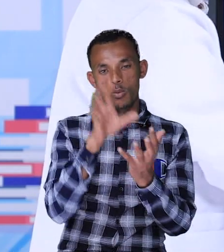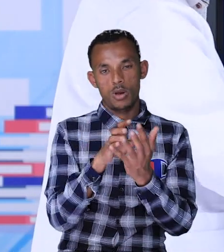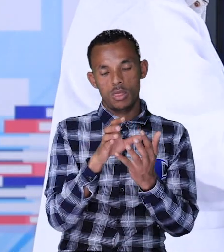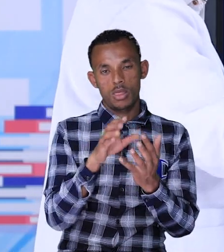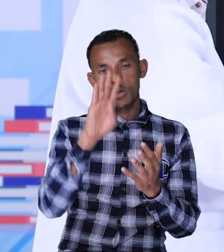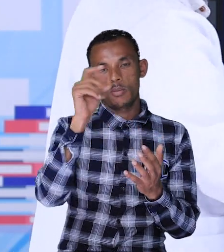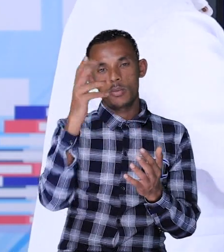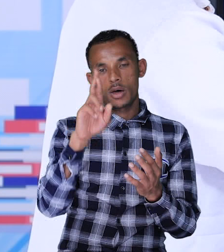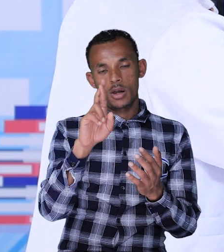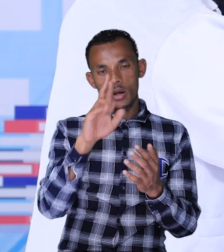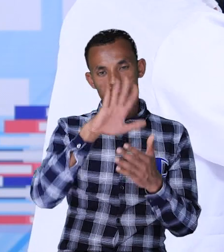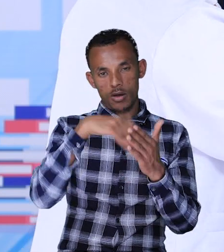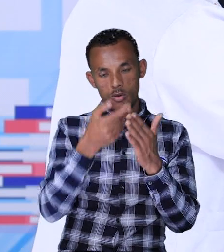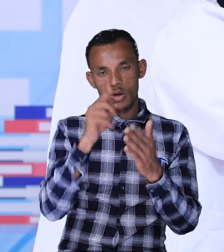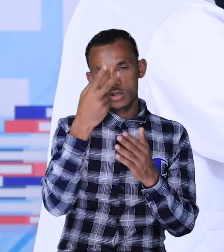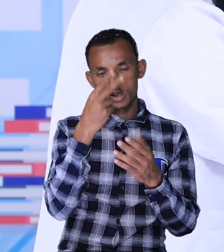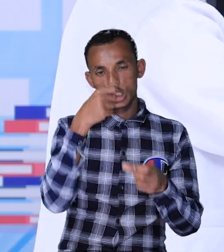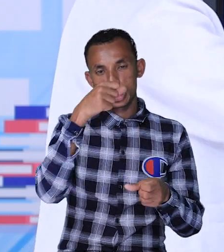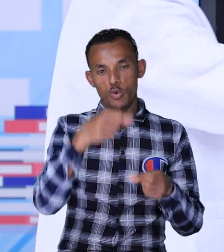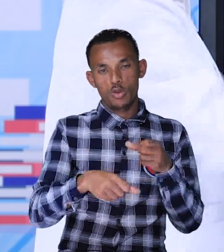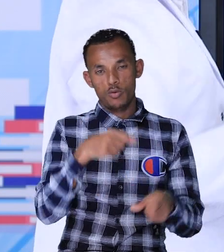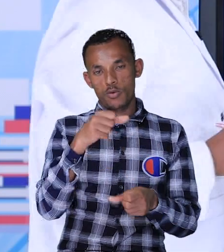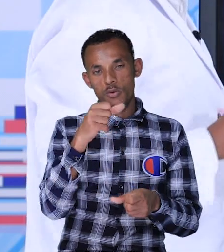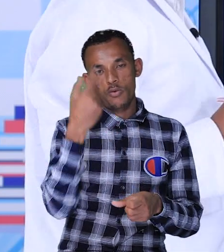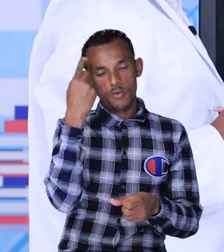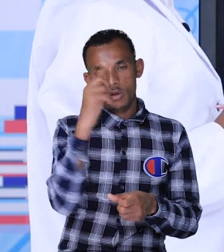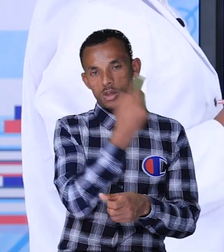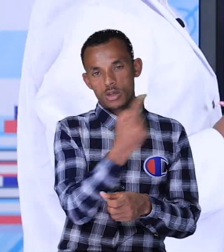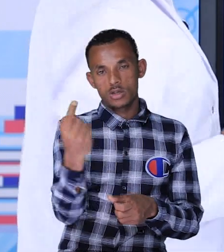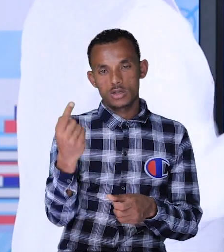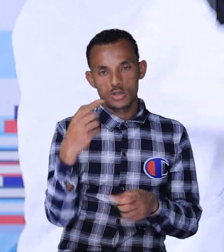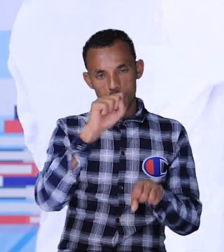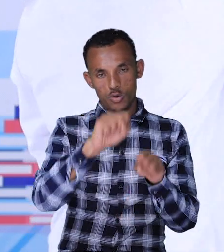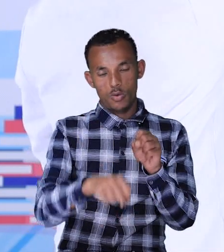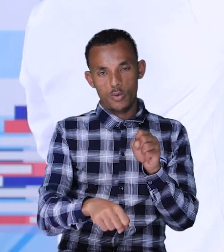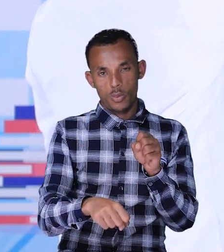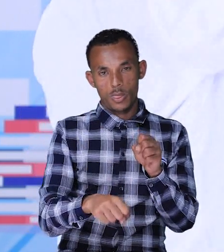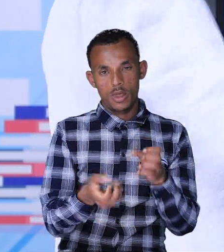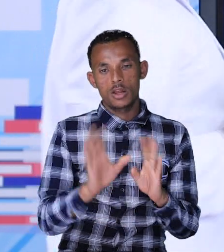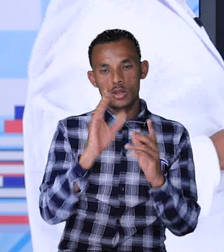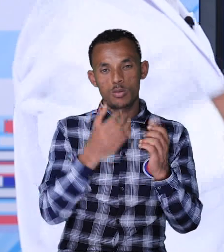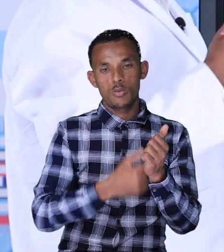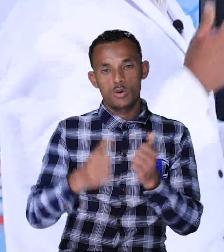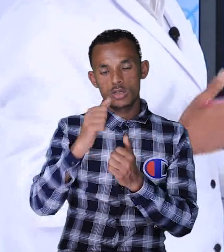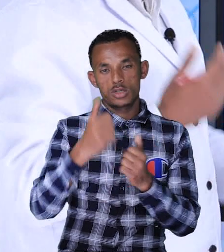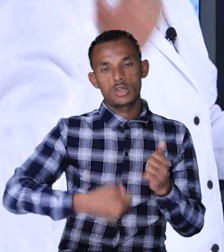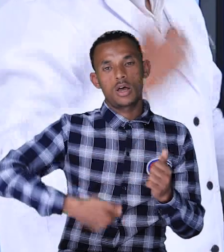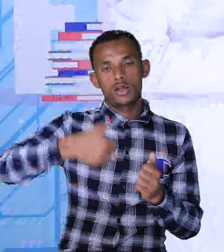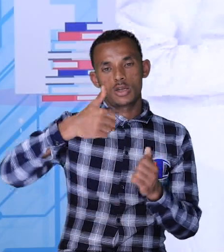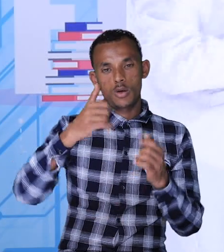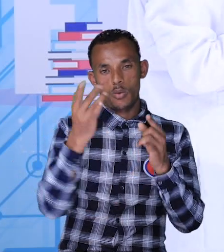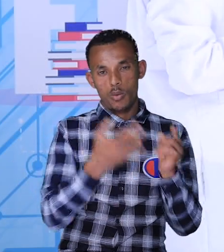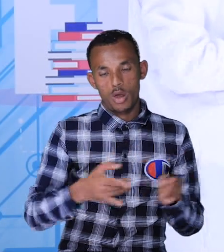bar graph, you can see the contribution of each. Okay, so let's proceed to the other way